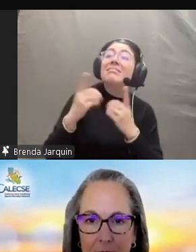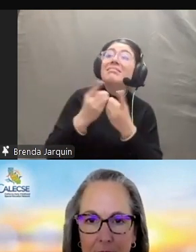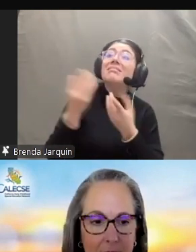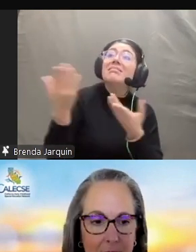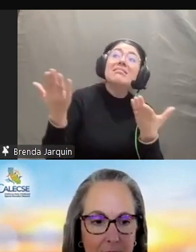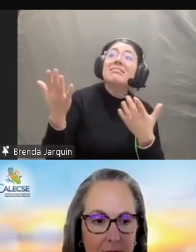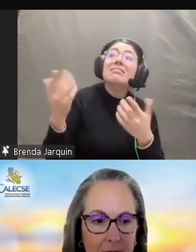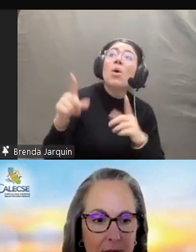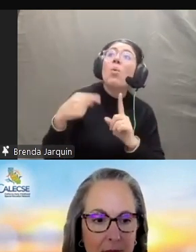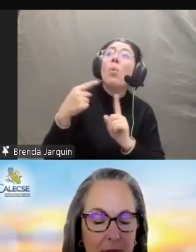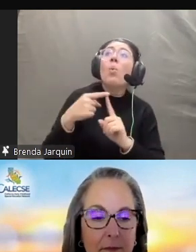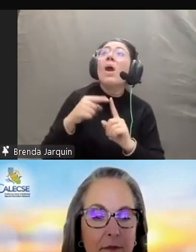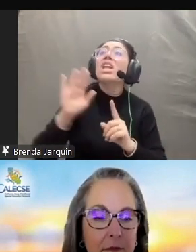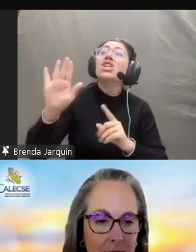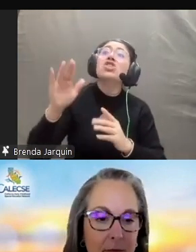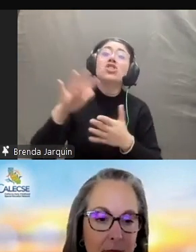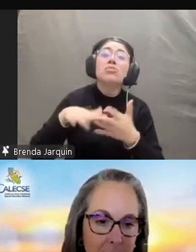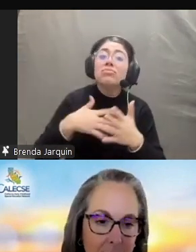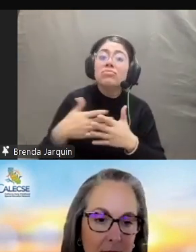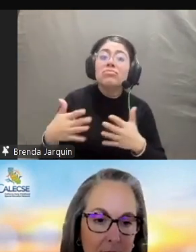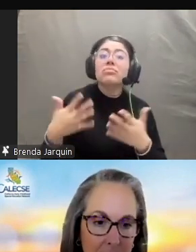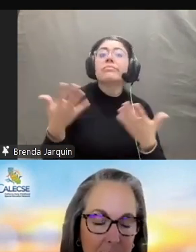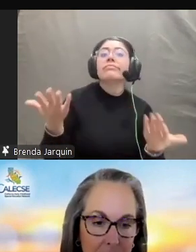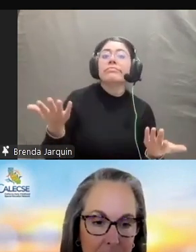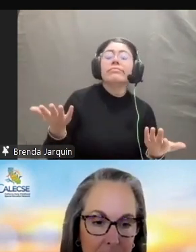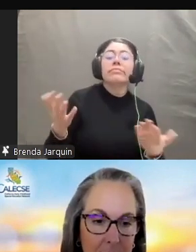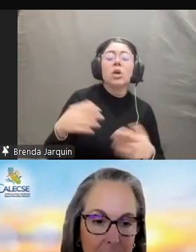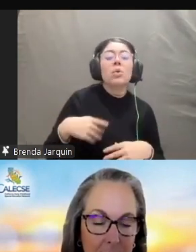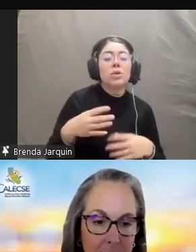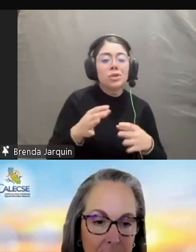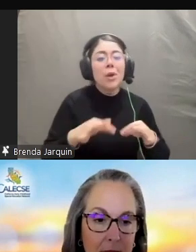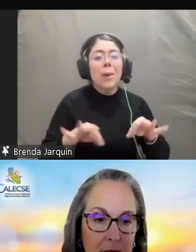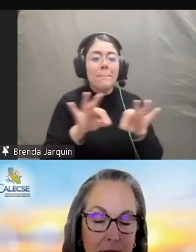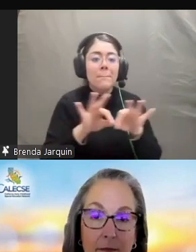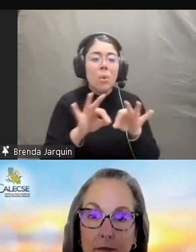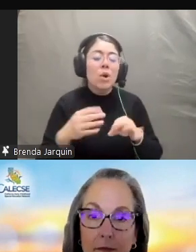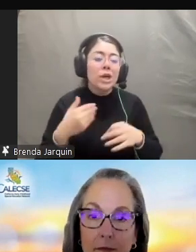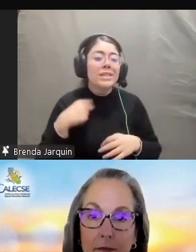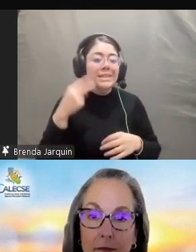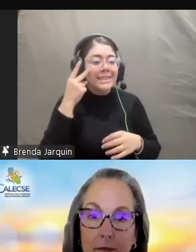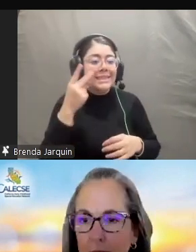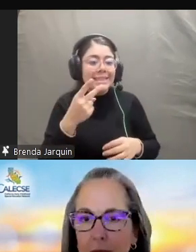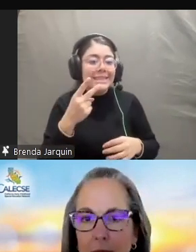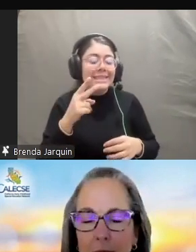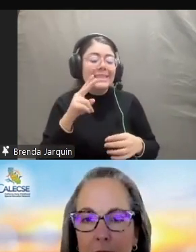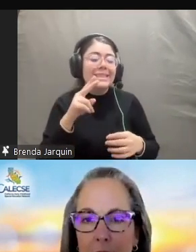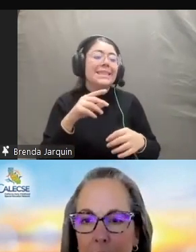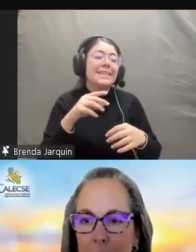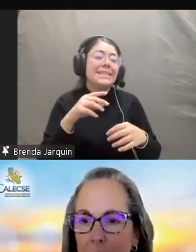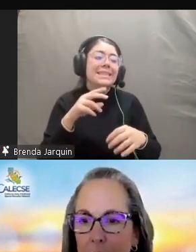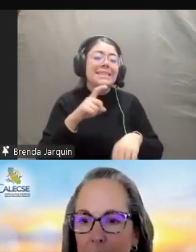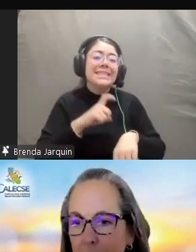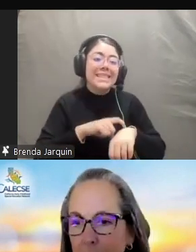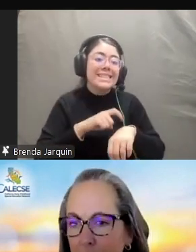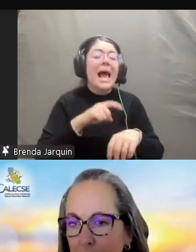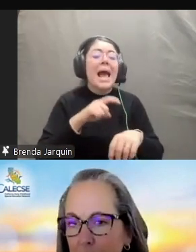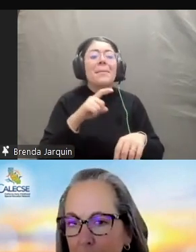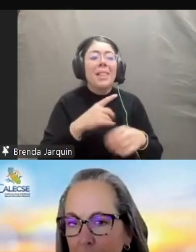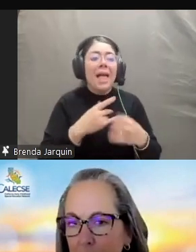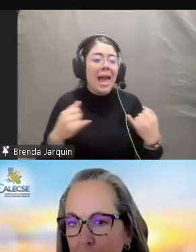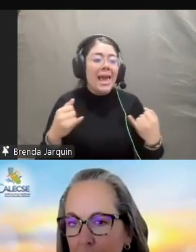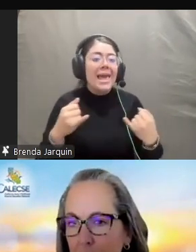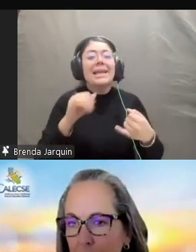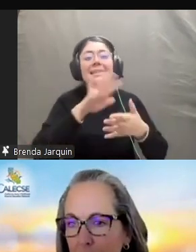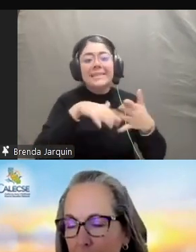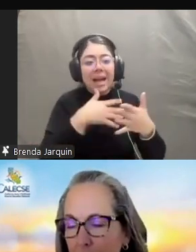out for the other approvers to what that timeline looks like. Because we can't have our, different